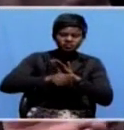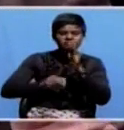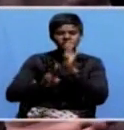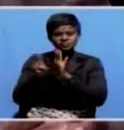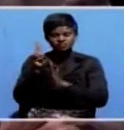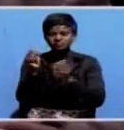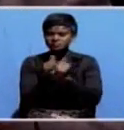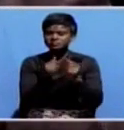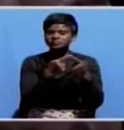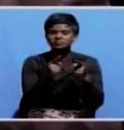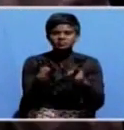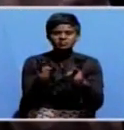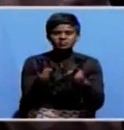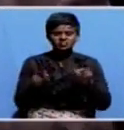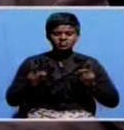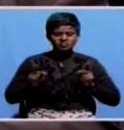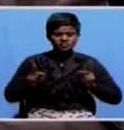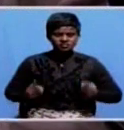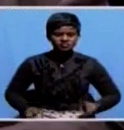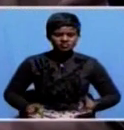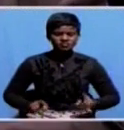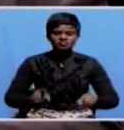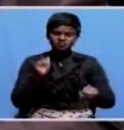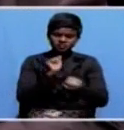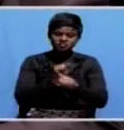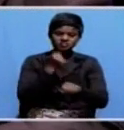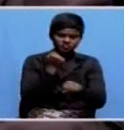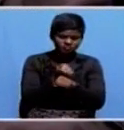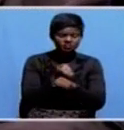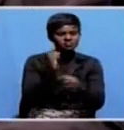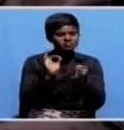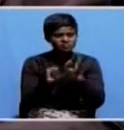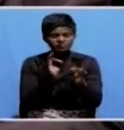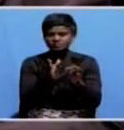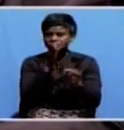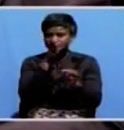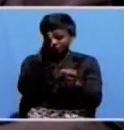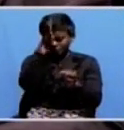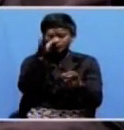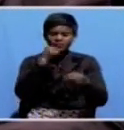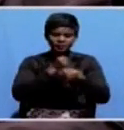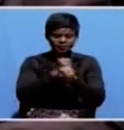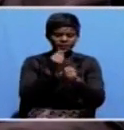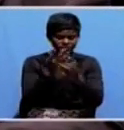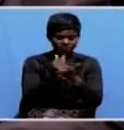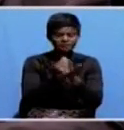so forth. It's a question of working hard, if you're a parent, to make funds available for your child